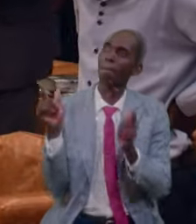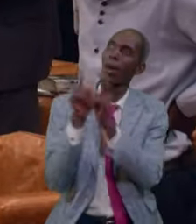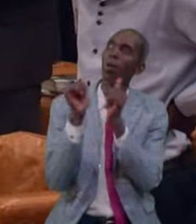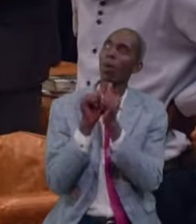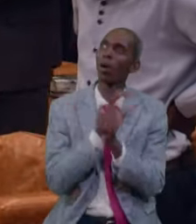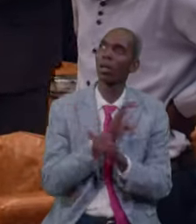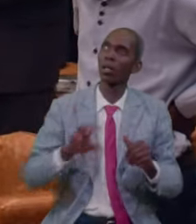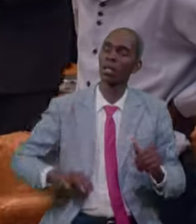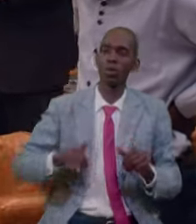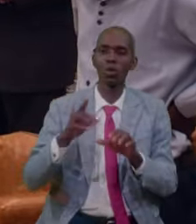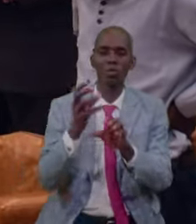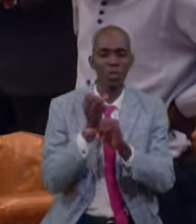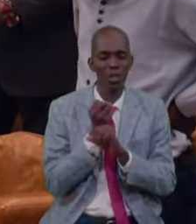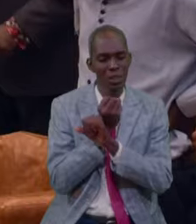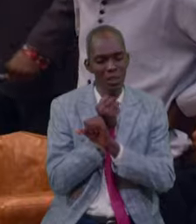Meekness.